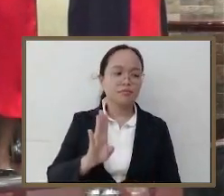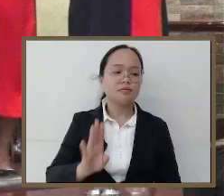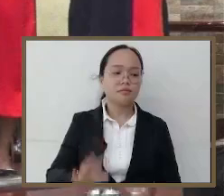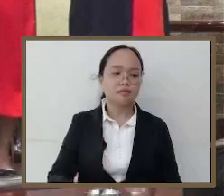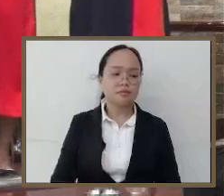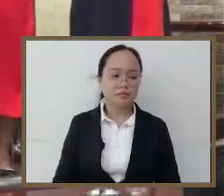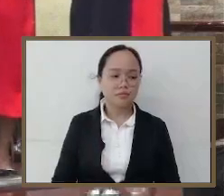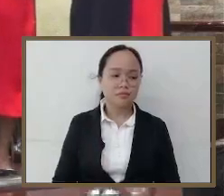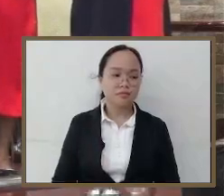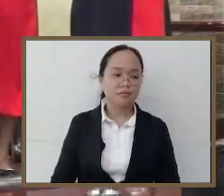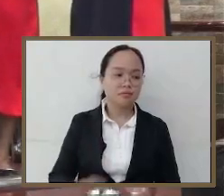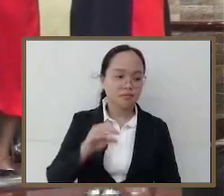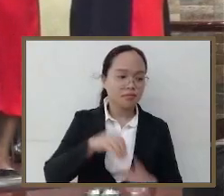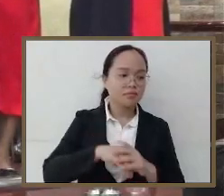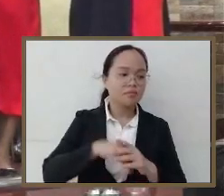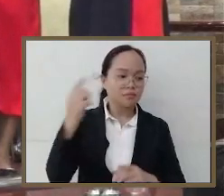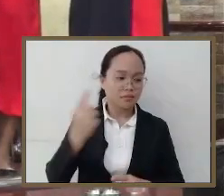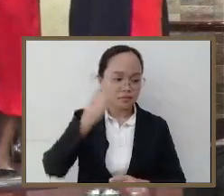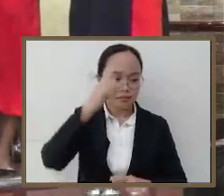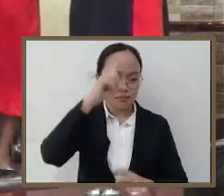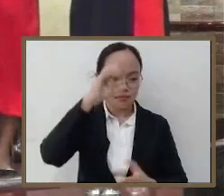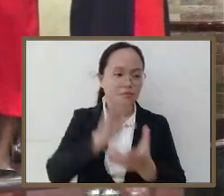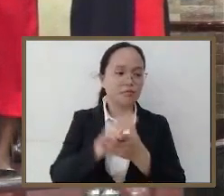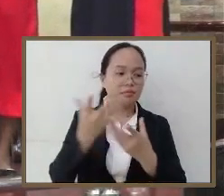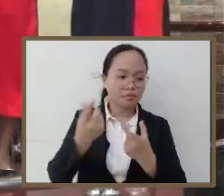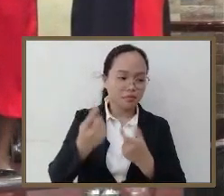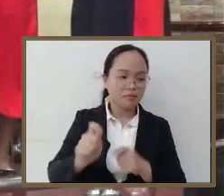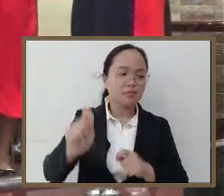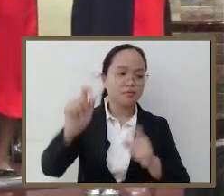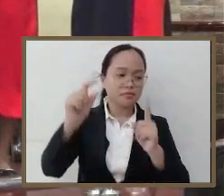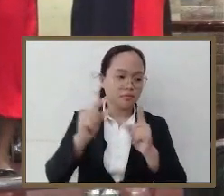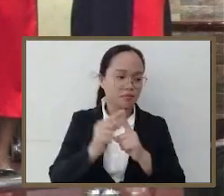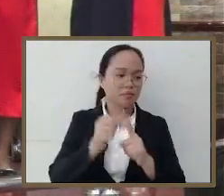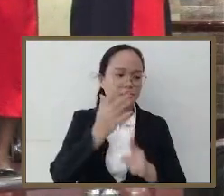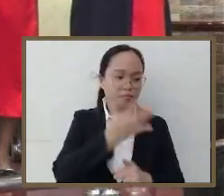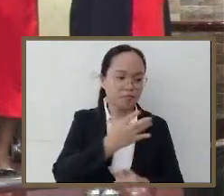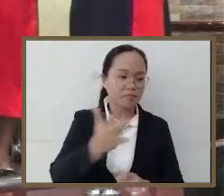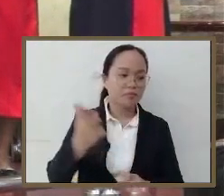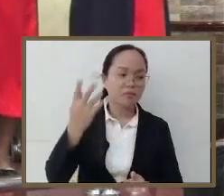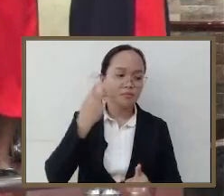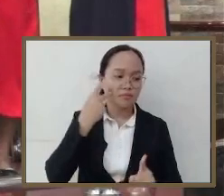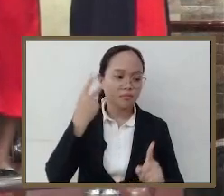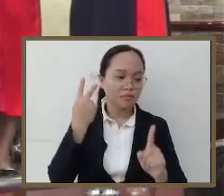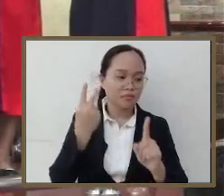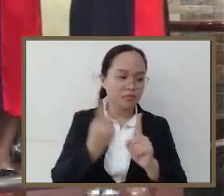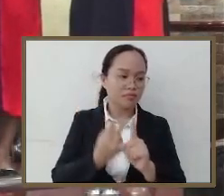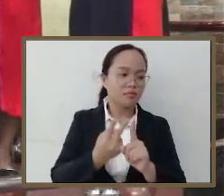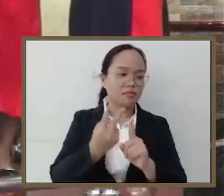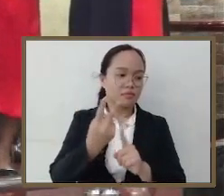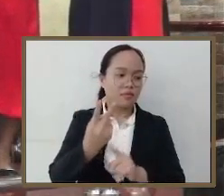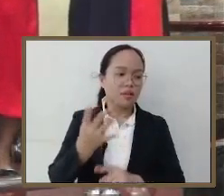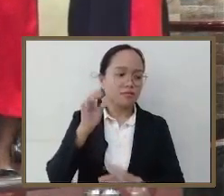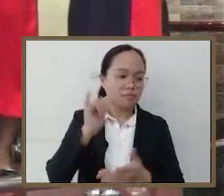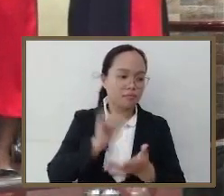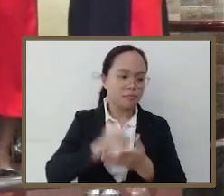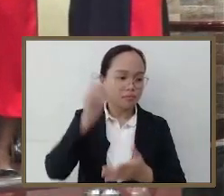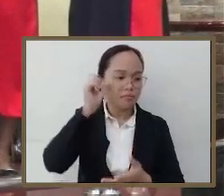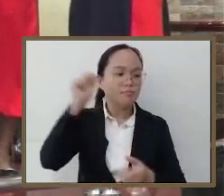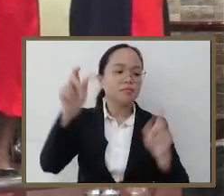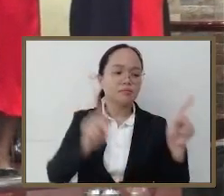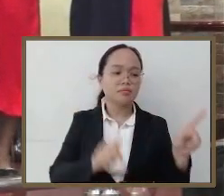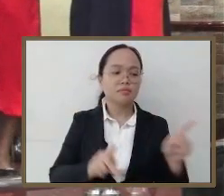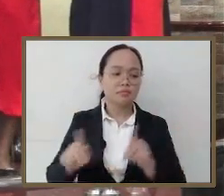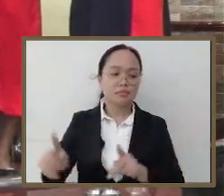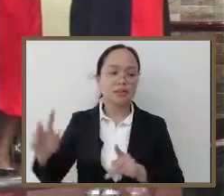God only believe trust this word you'll see that his